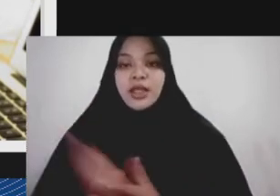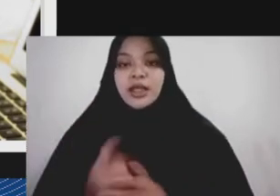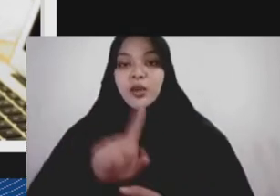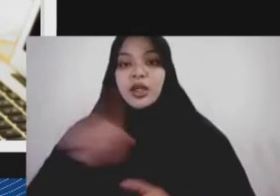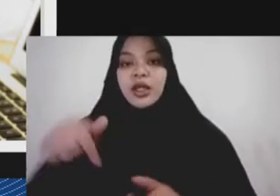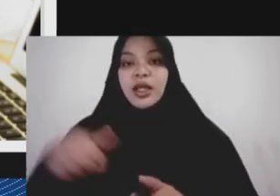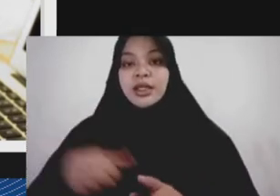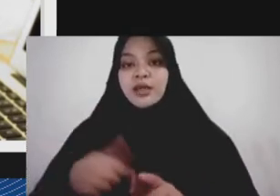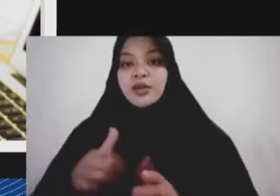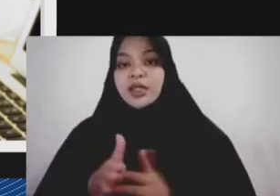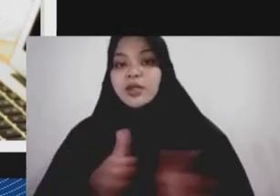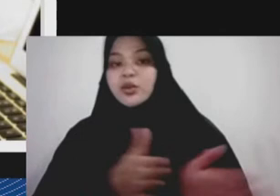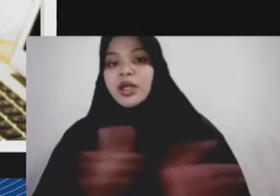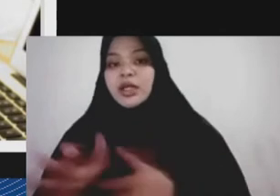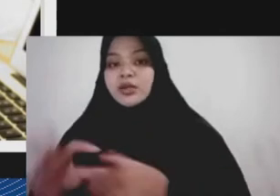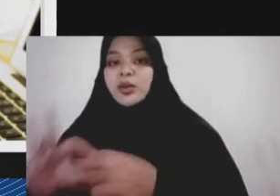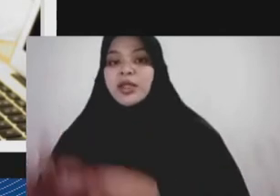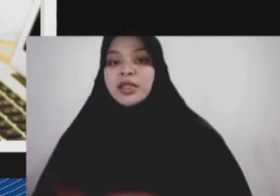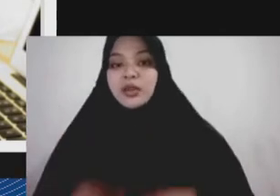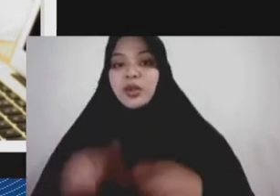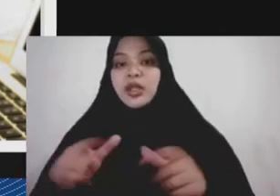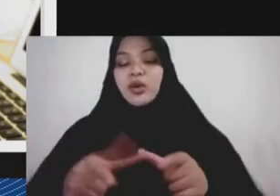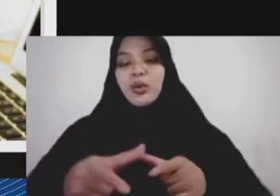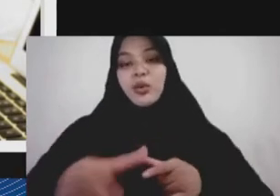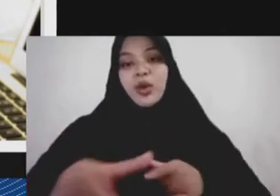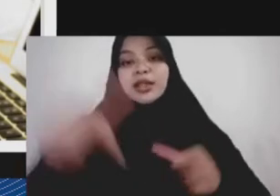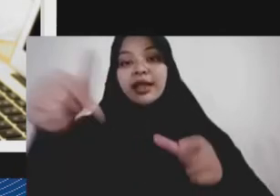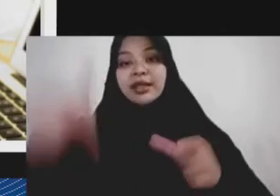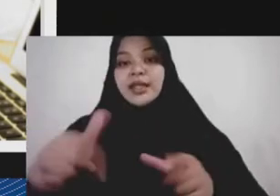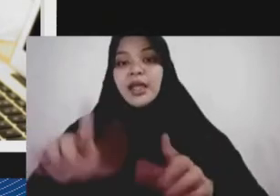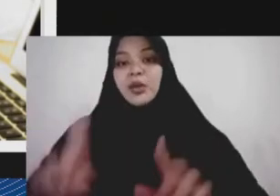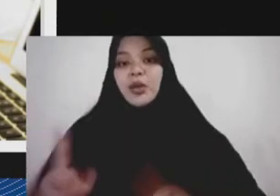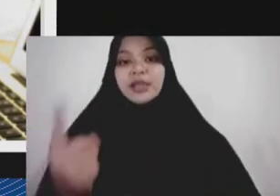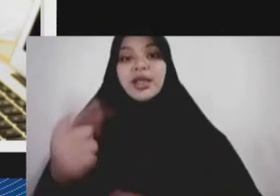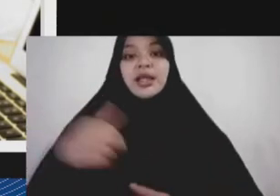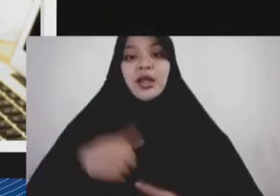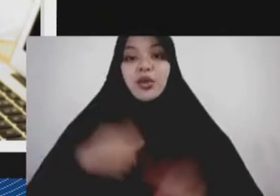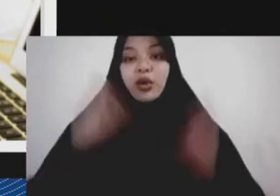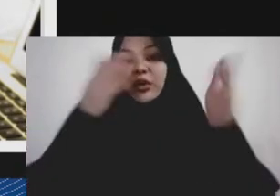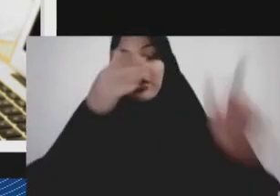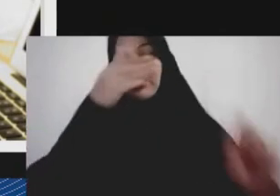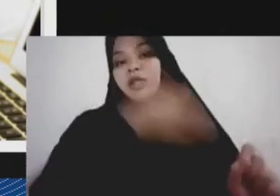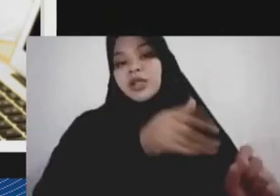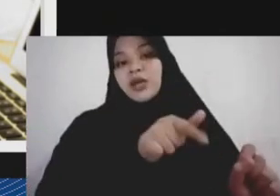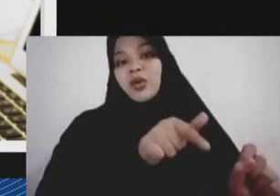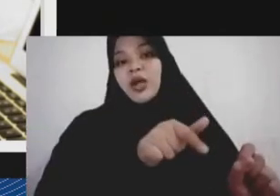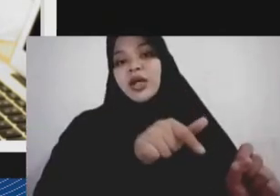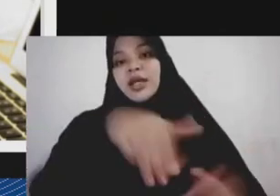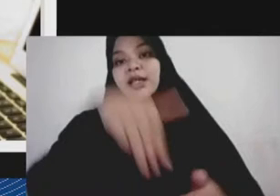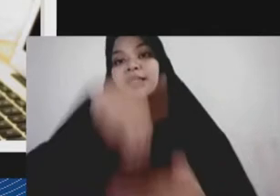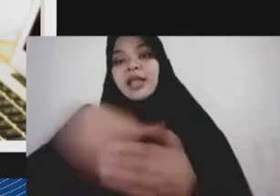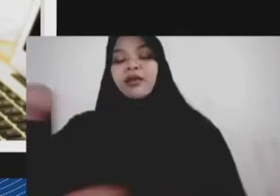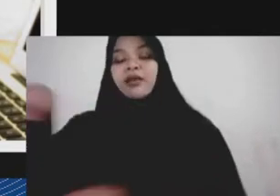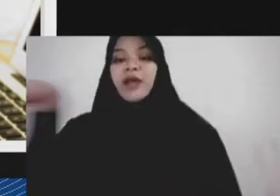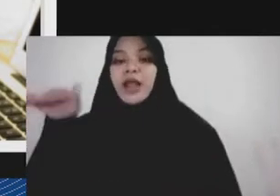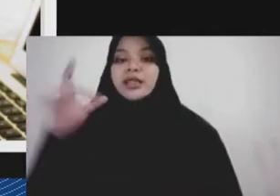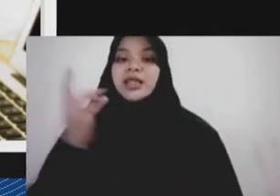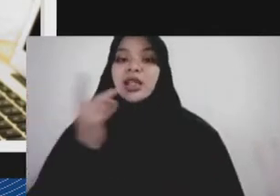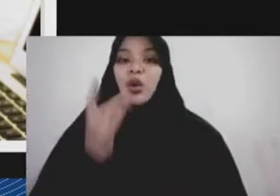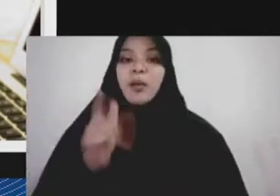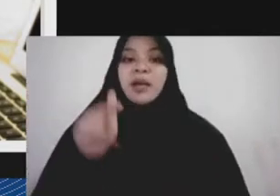and police and other security forces are sometimes perpetrators of gender-based violence. So our recommendations continue to